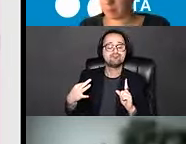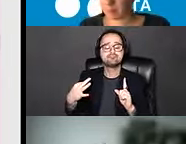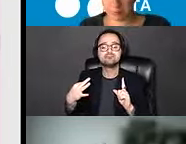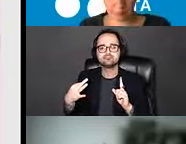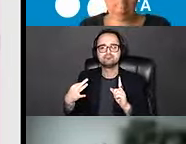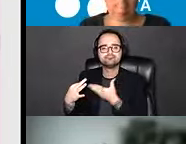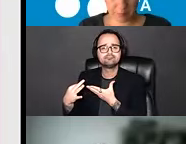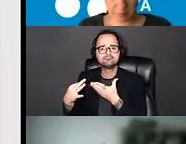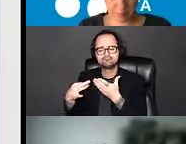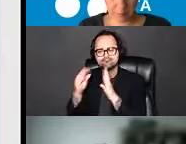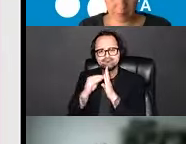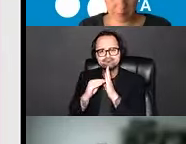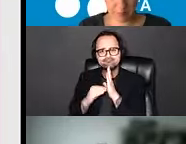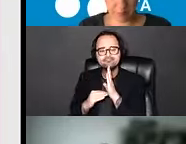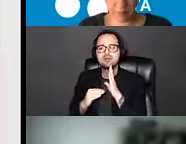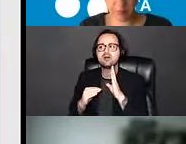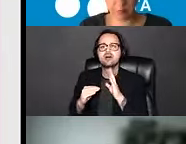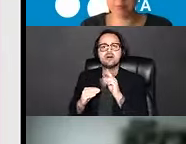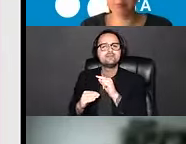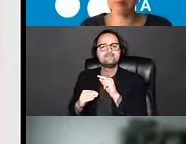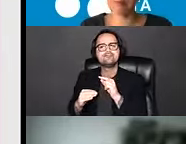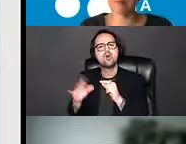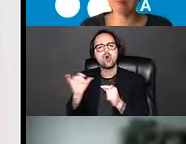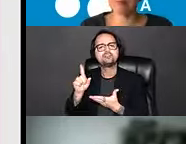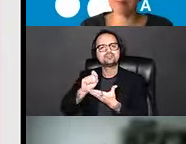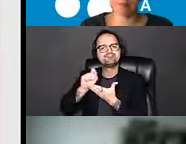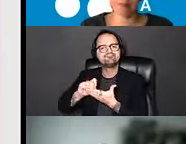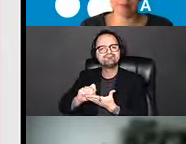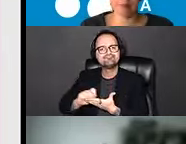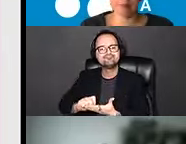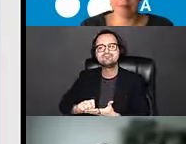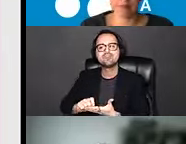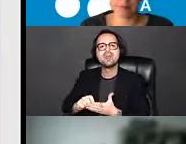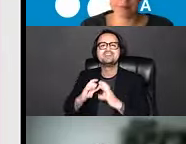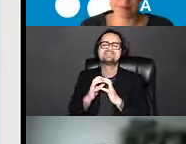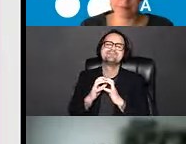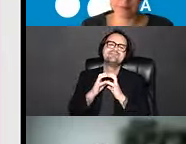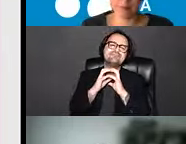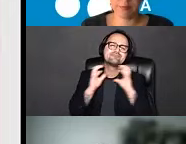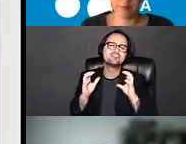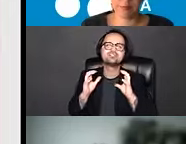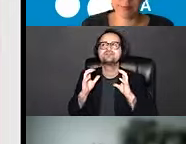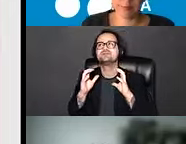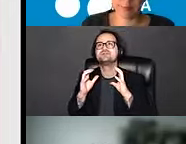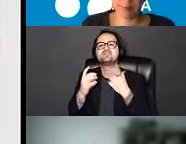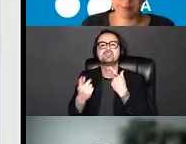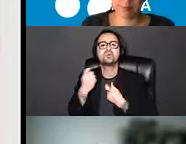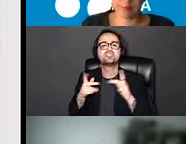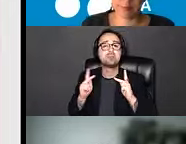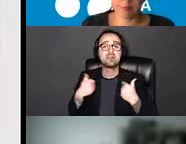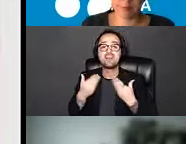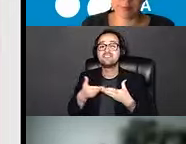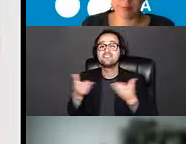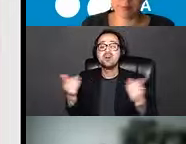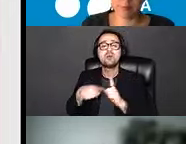reporter to jot down as much of the conversation, as much of the kinds of questions folks have, and